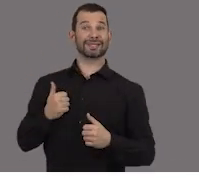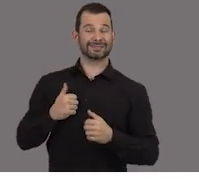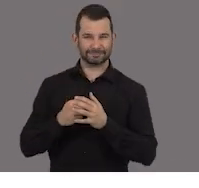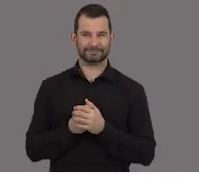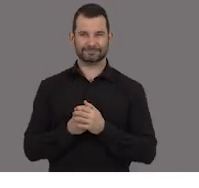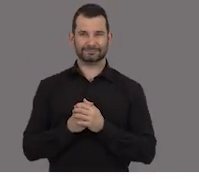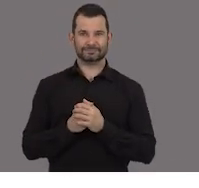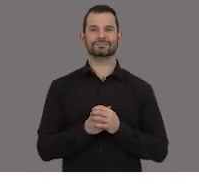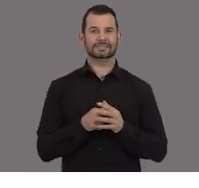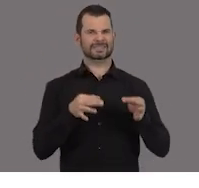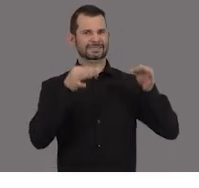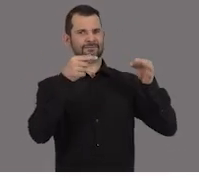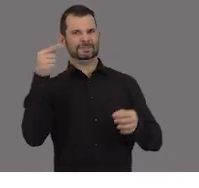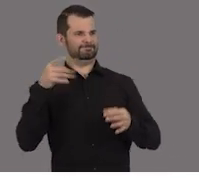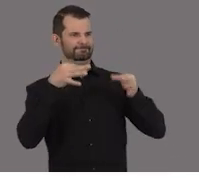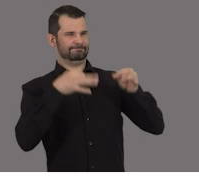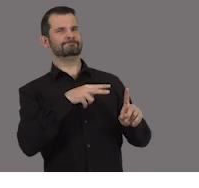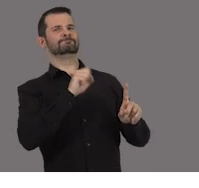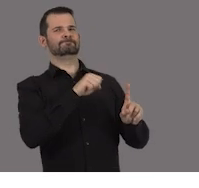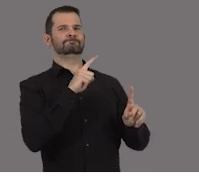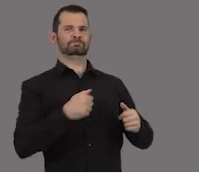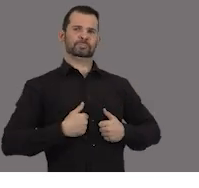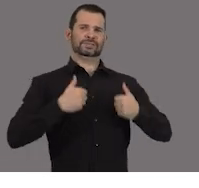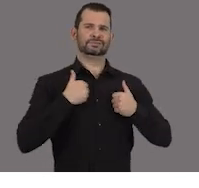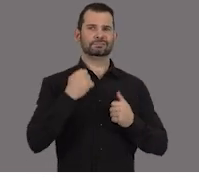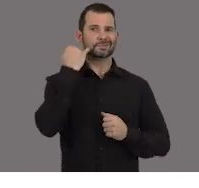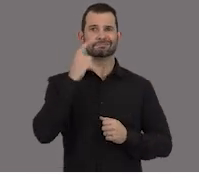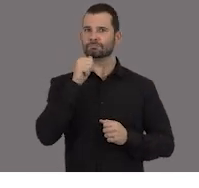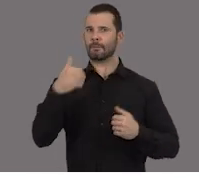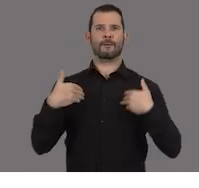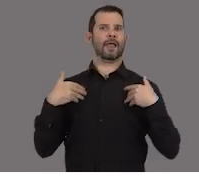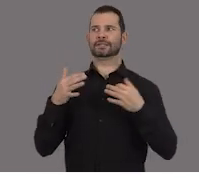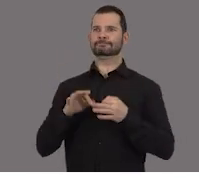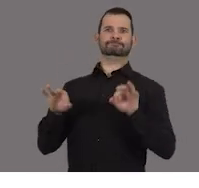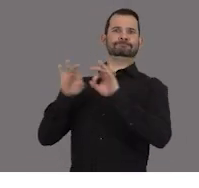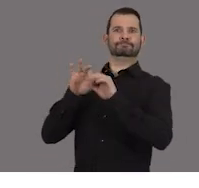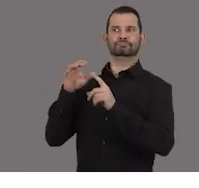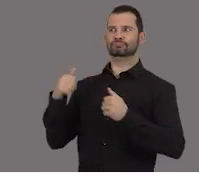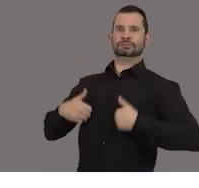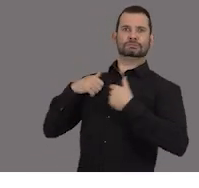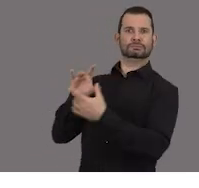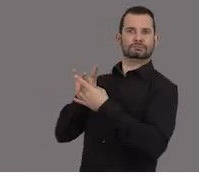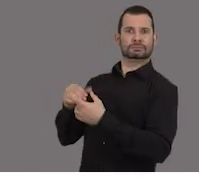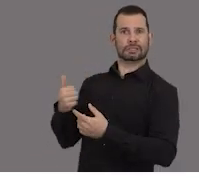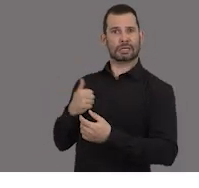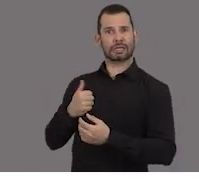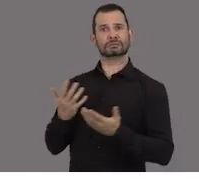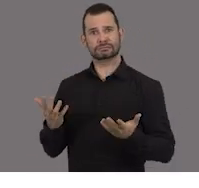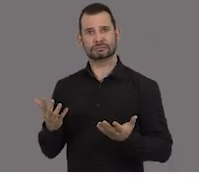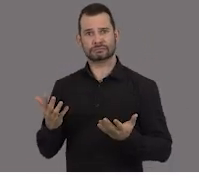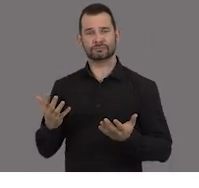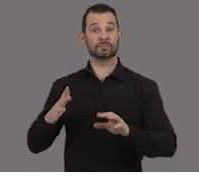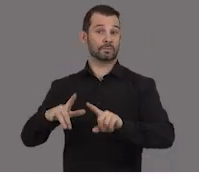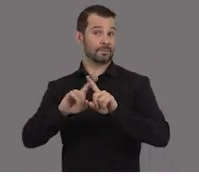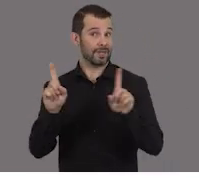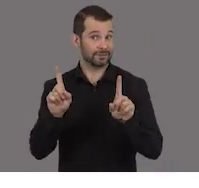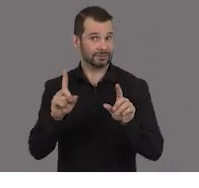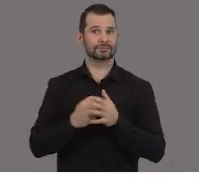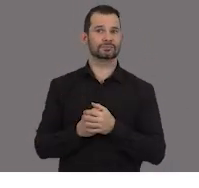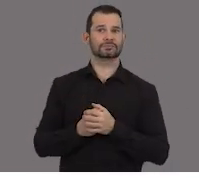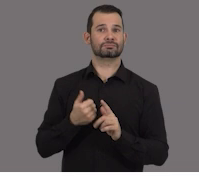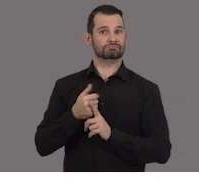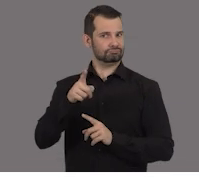days spent in Canada. A deemed resident if you do not have significant residential ties